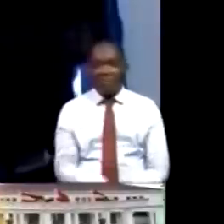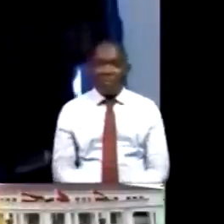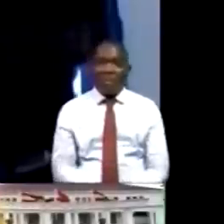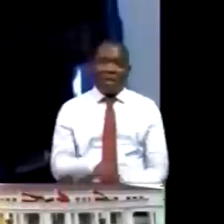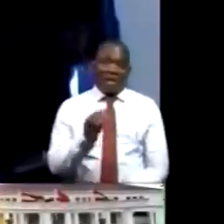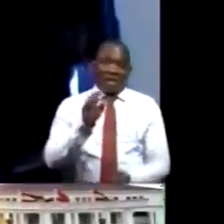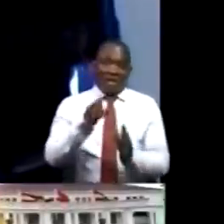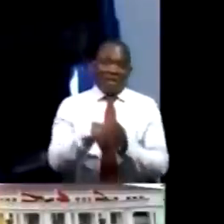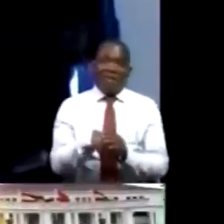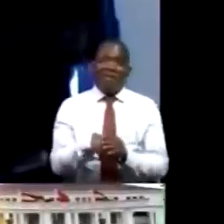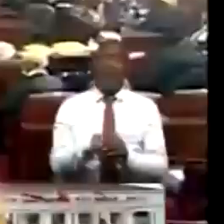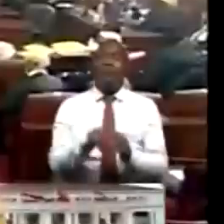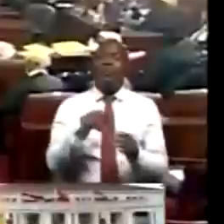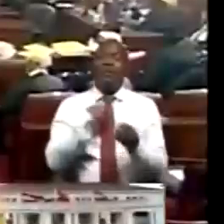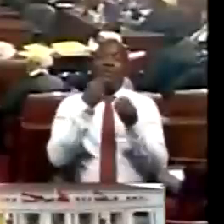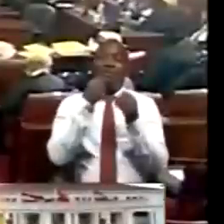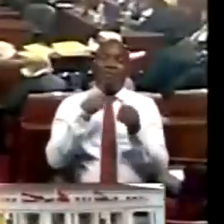Then